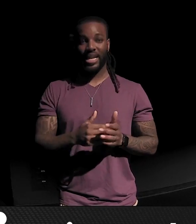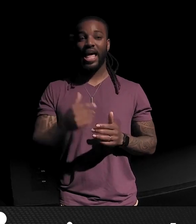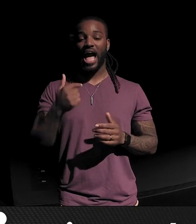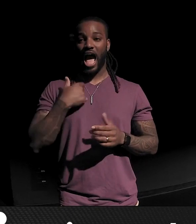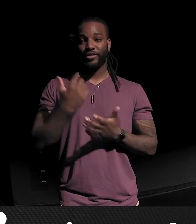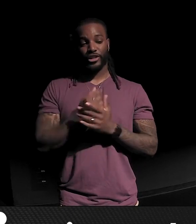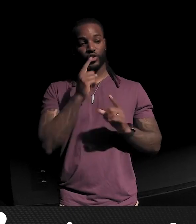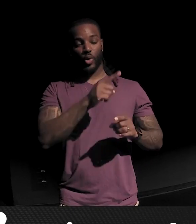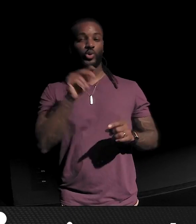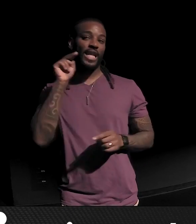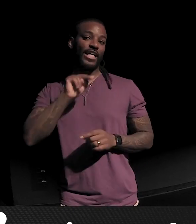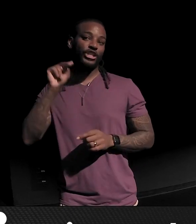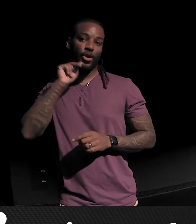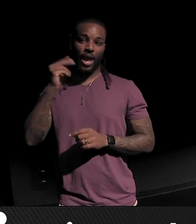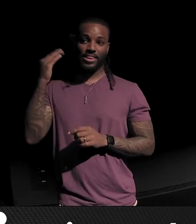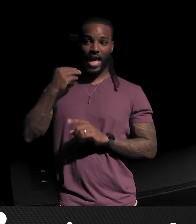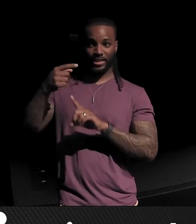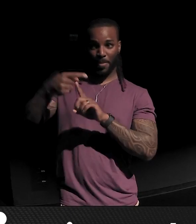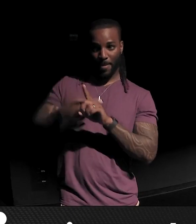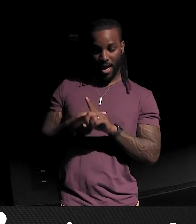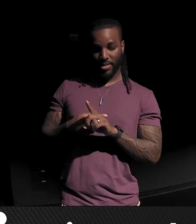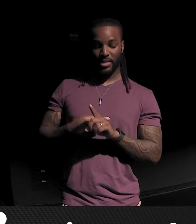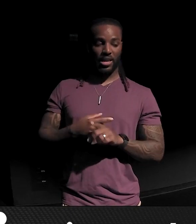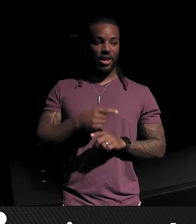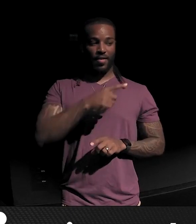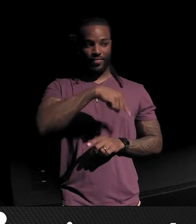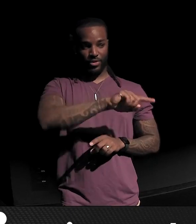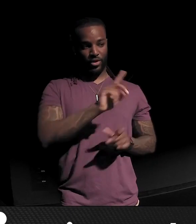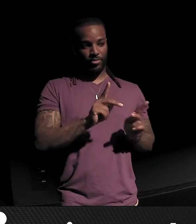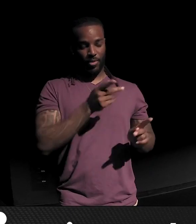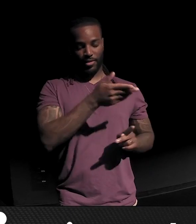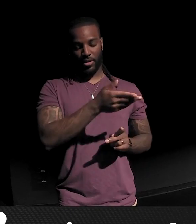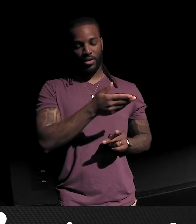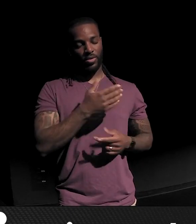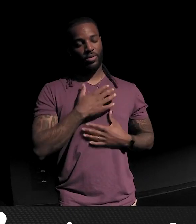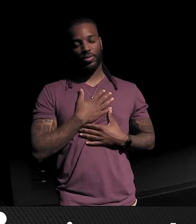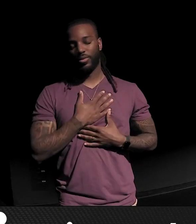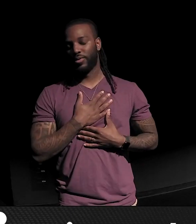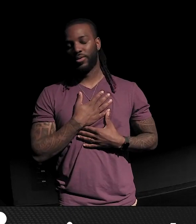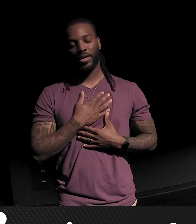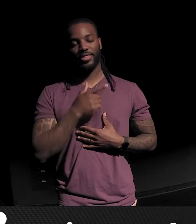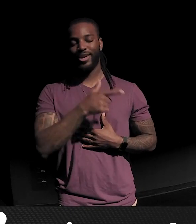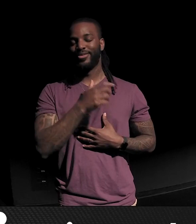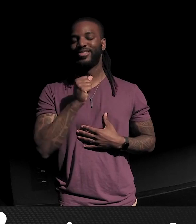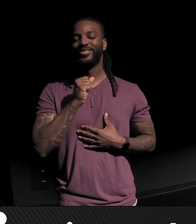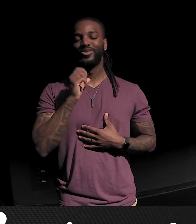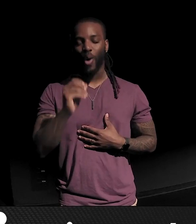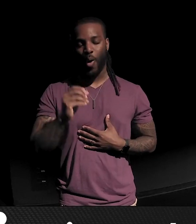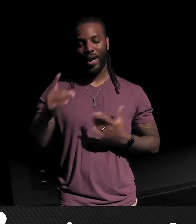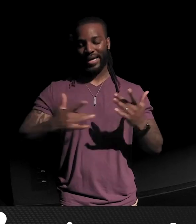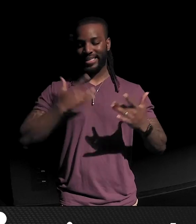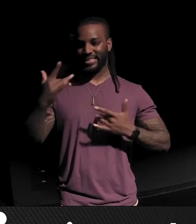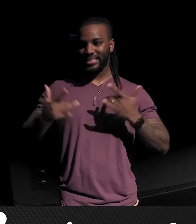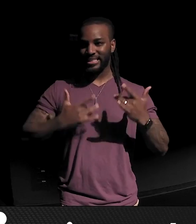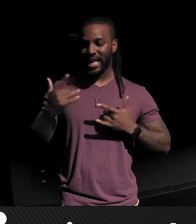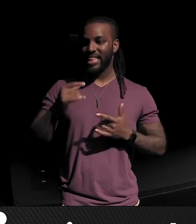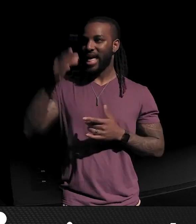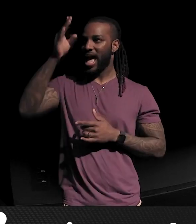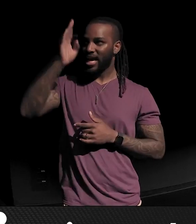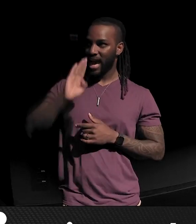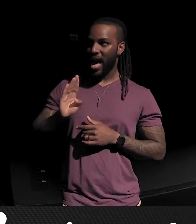Nigeria last month, and your spiritual siblings over there, they're beside themselves. That God would have called a